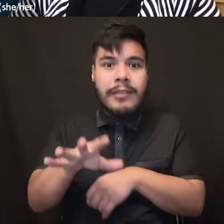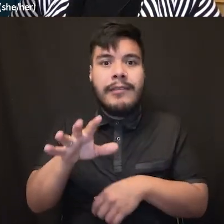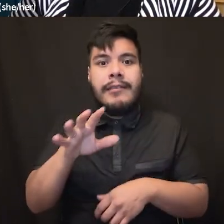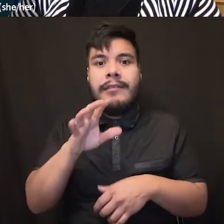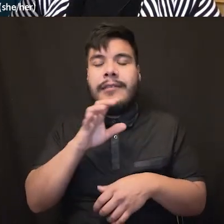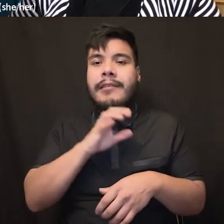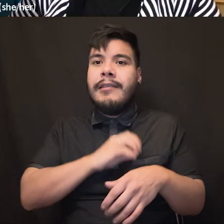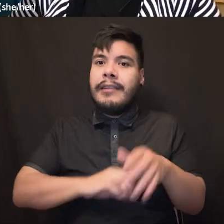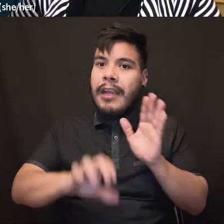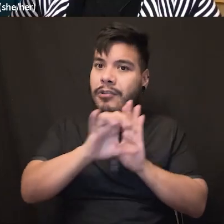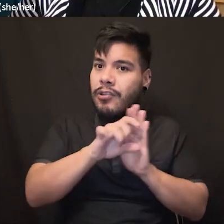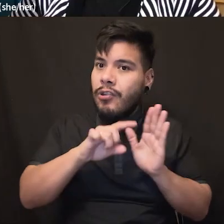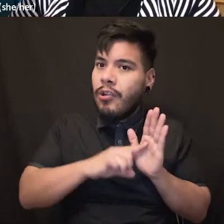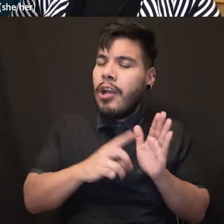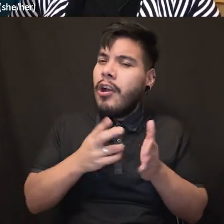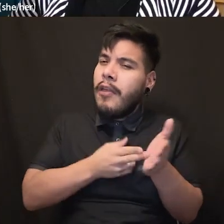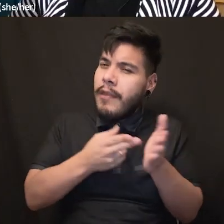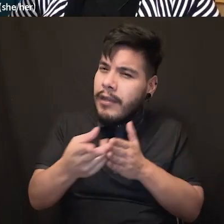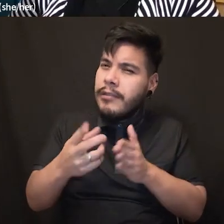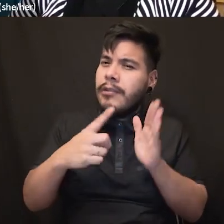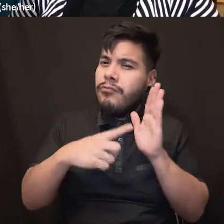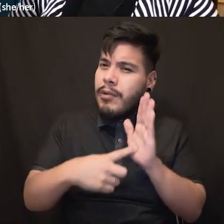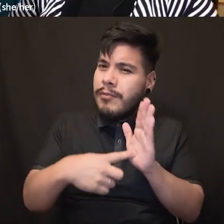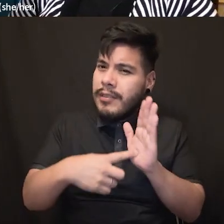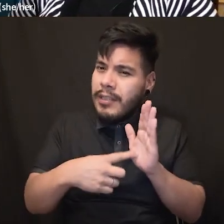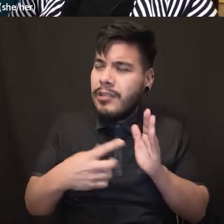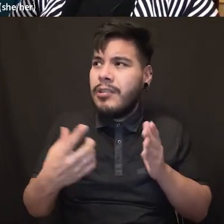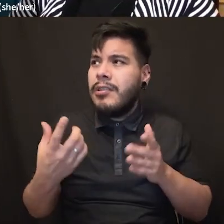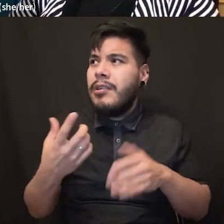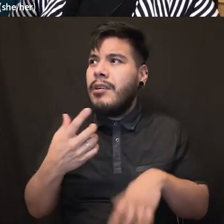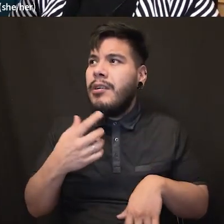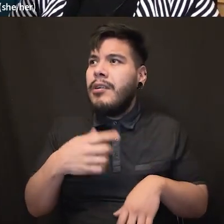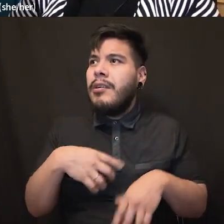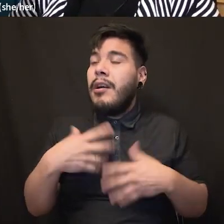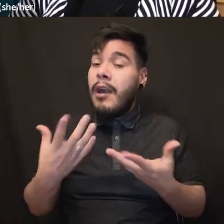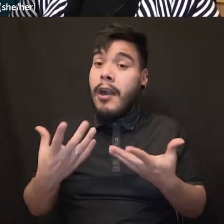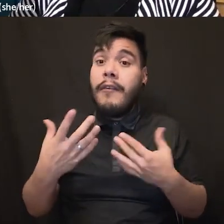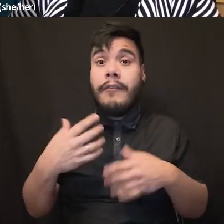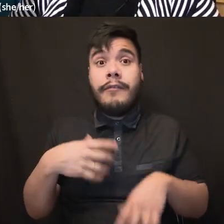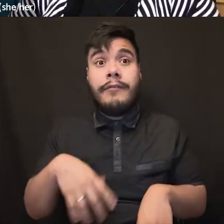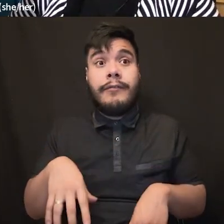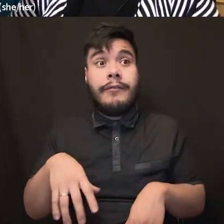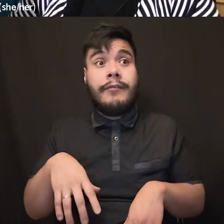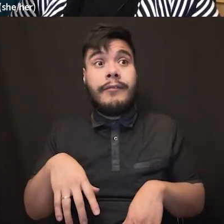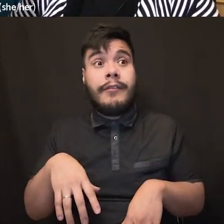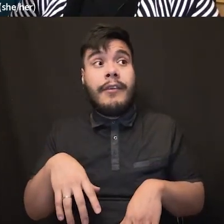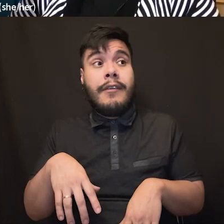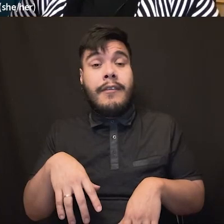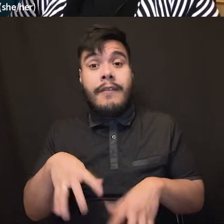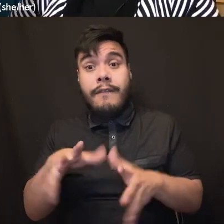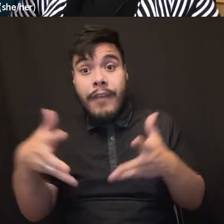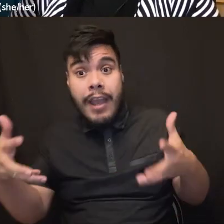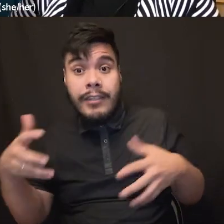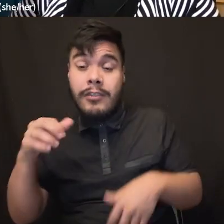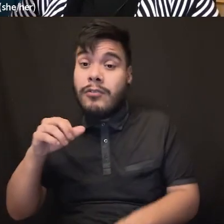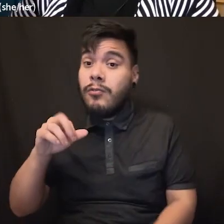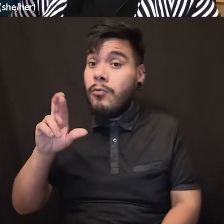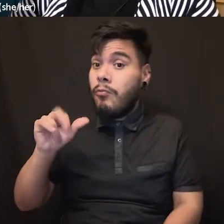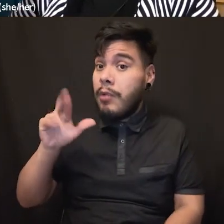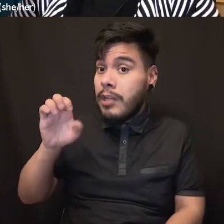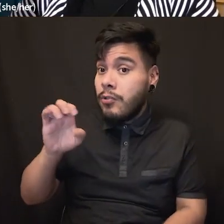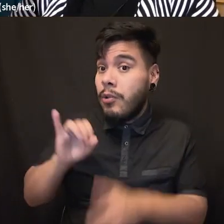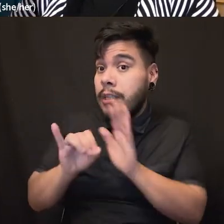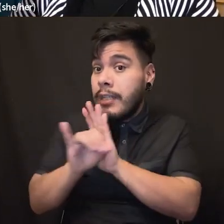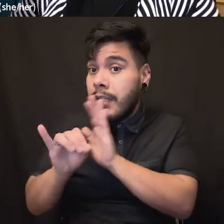character, like an authentic representation of fatness or of your racial identities or something else you